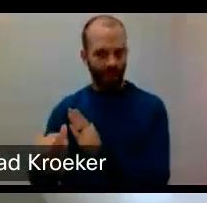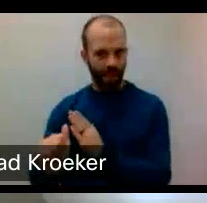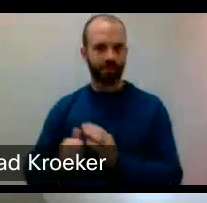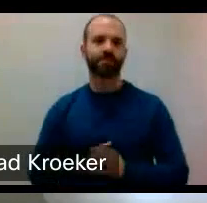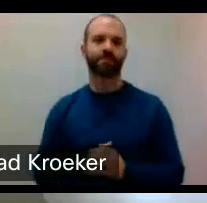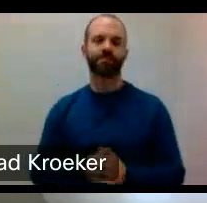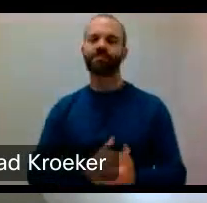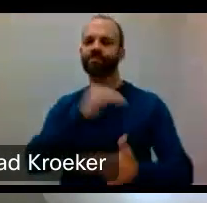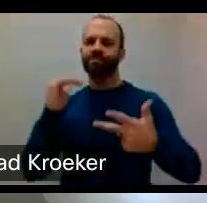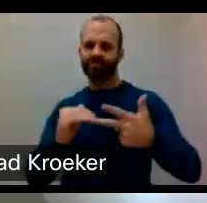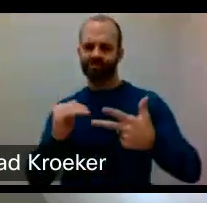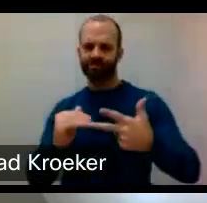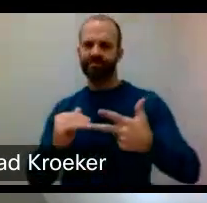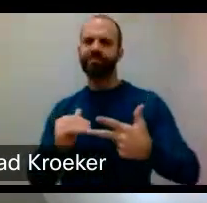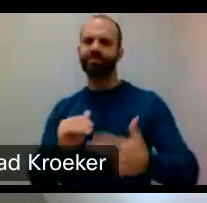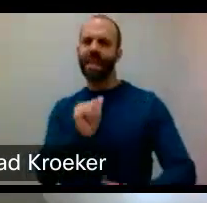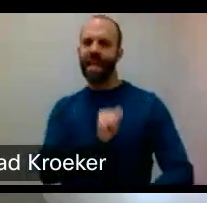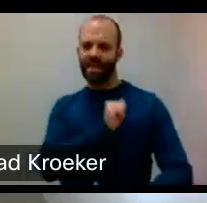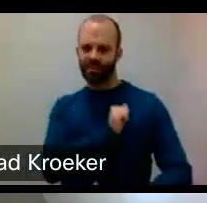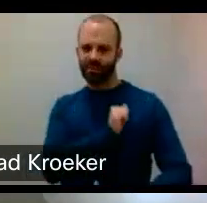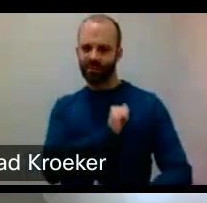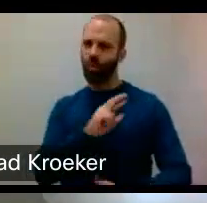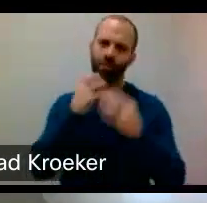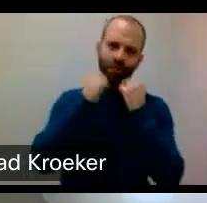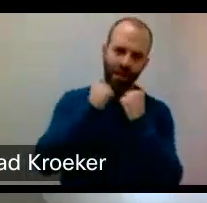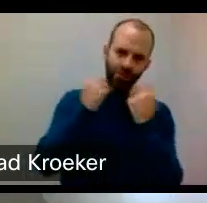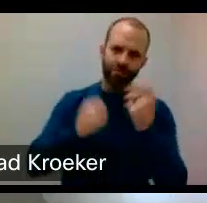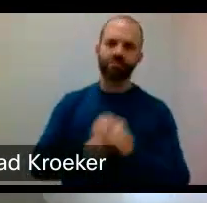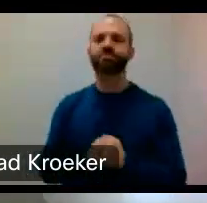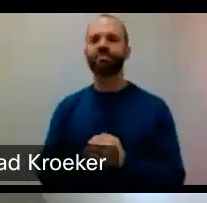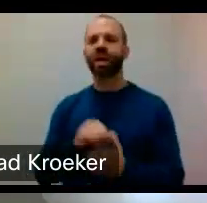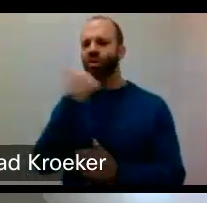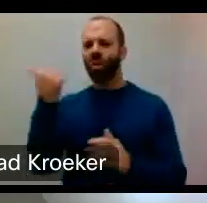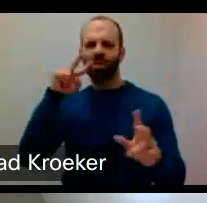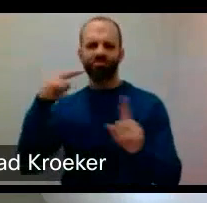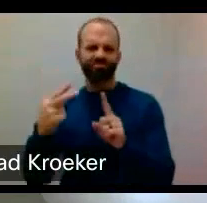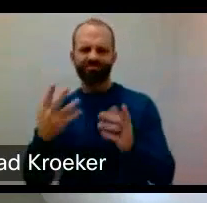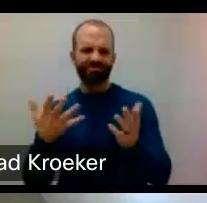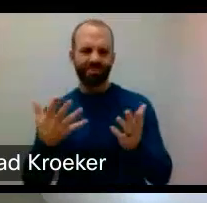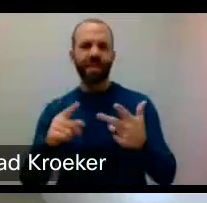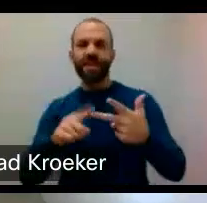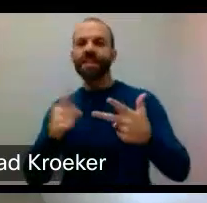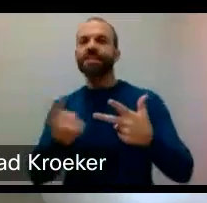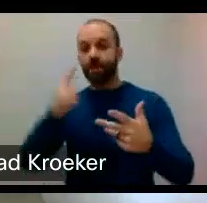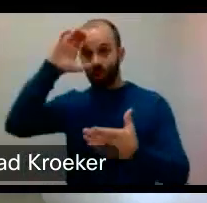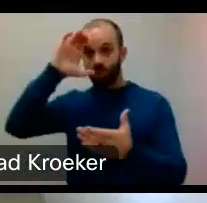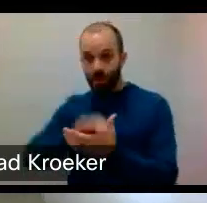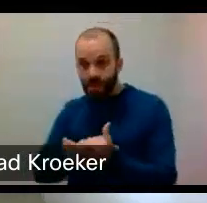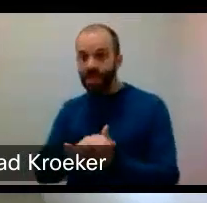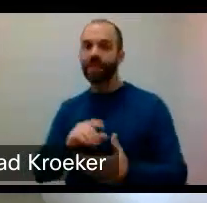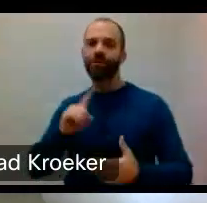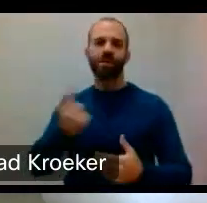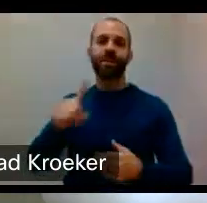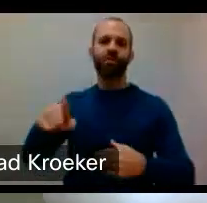And finally, attitudes or values. So another way of thinking about this is something that you believe or something that you value, something you